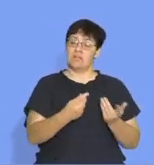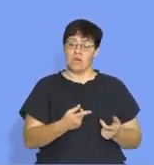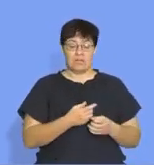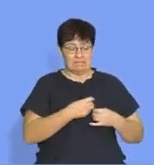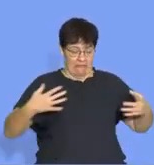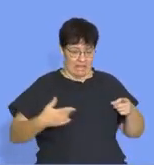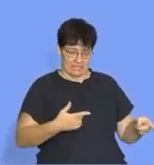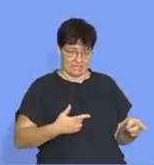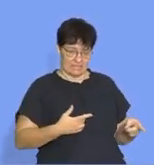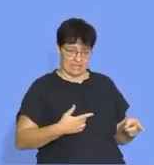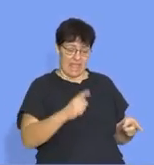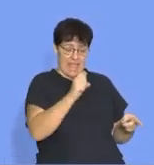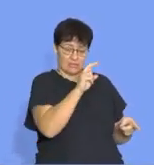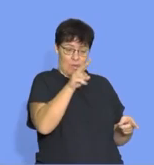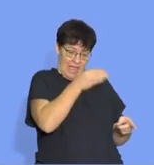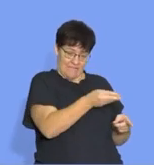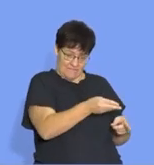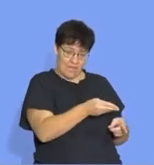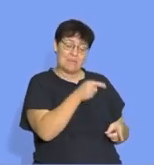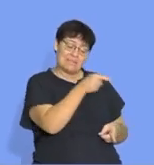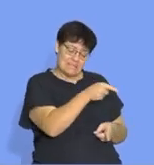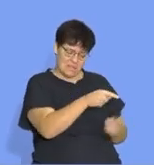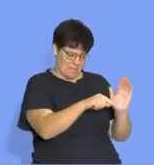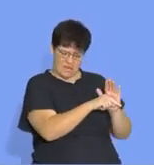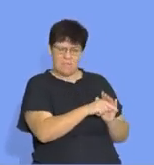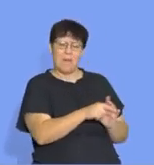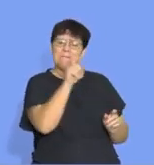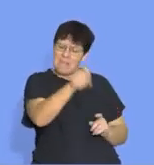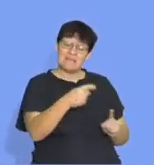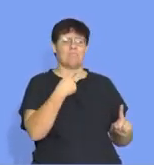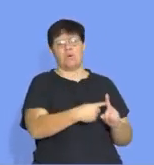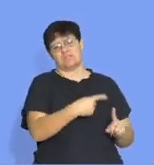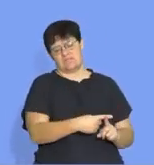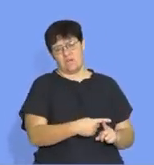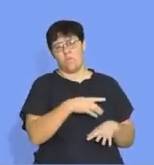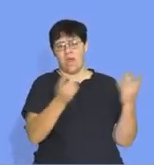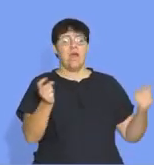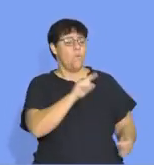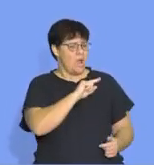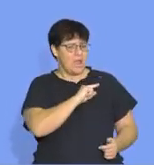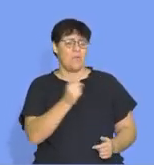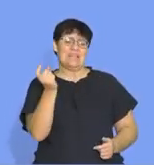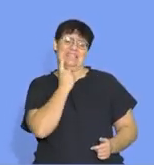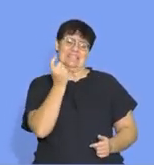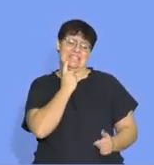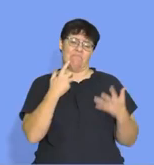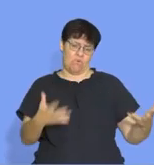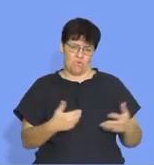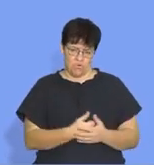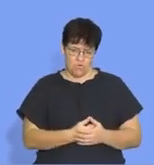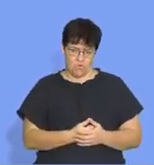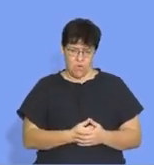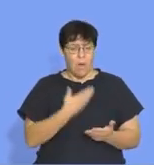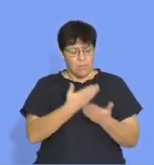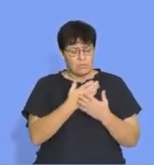squared, is always positive. It makes it easier for you to factorize, right? It is possible to factorize it like this,